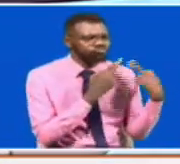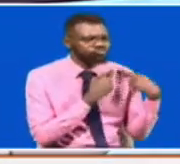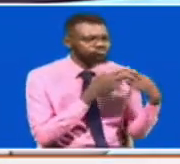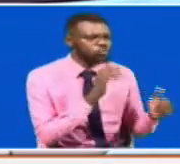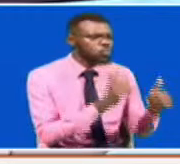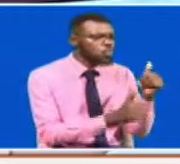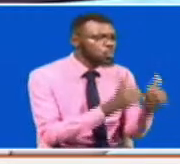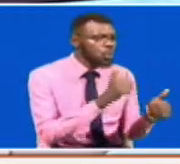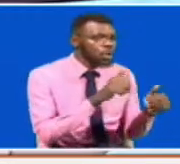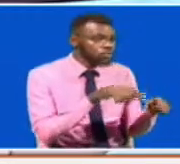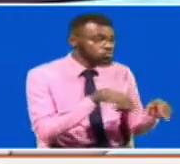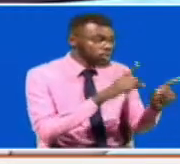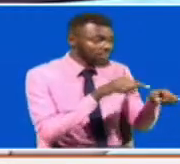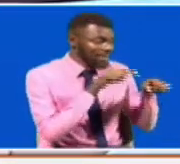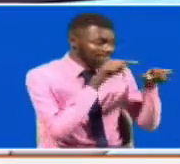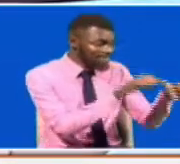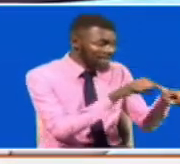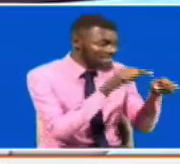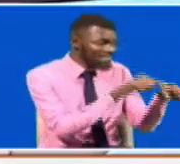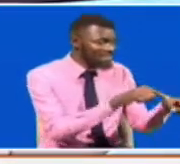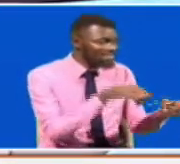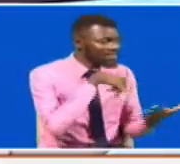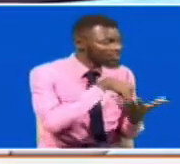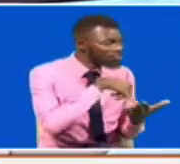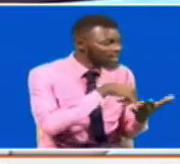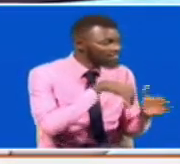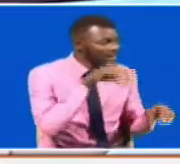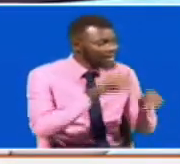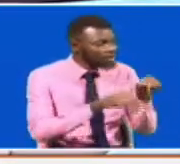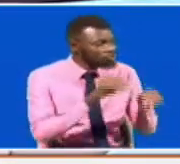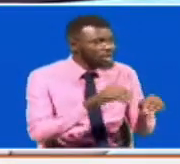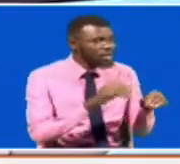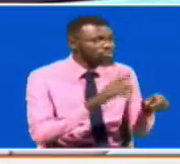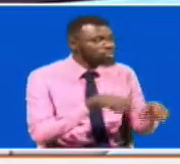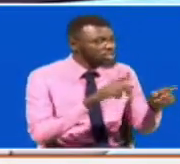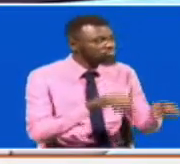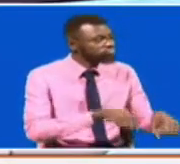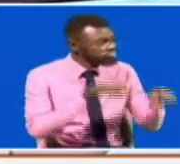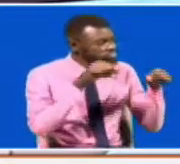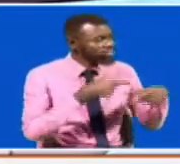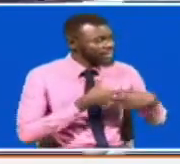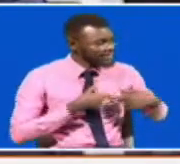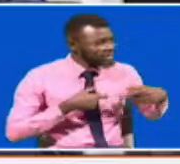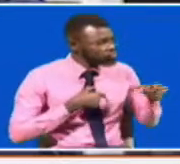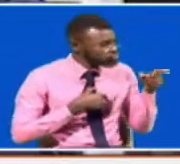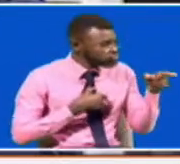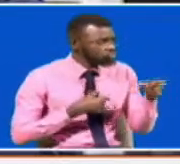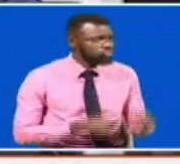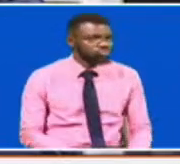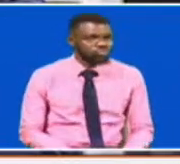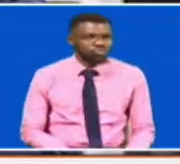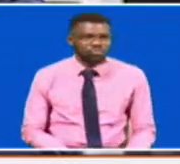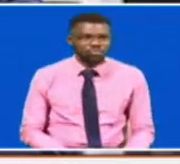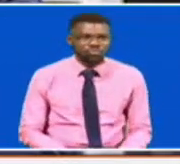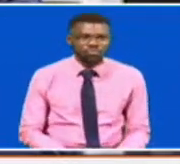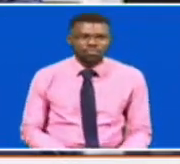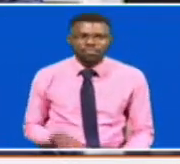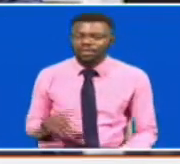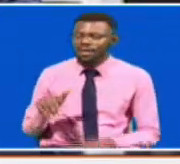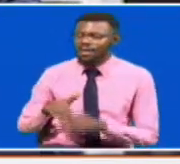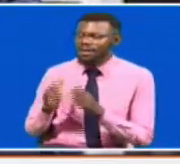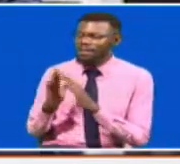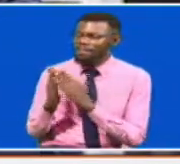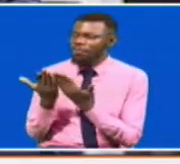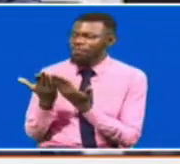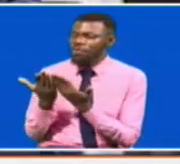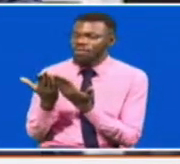think you take any blame for what happened in this election as a chief agent. So, I mean, I have said in the book